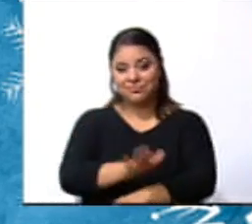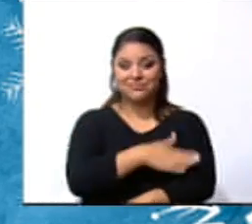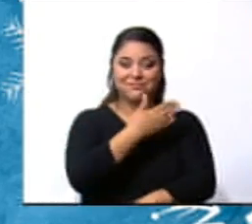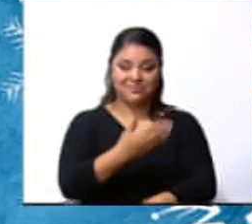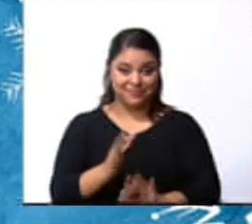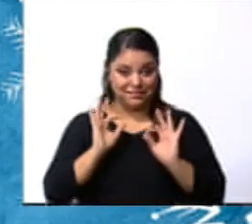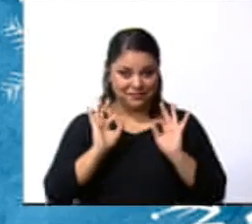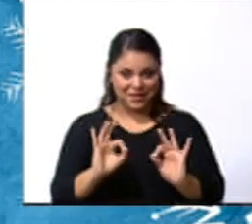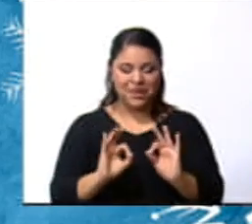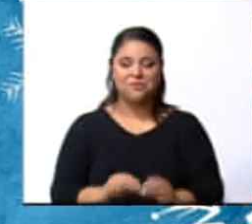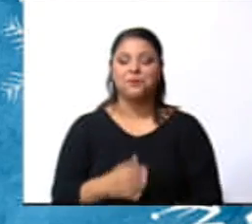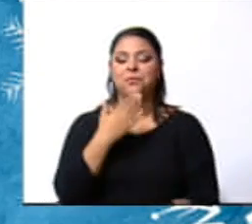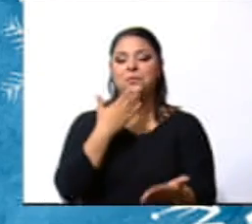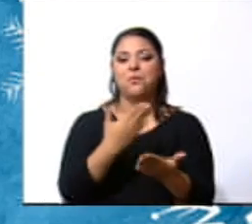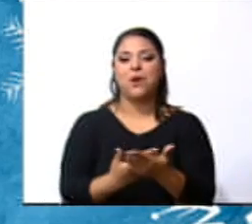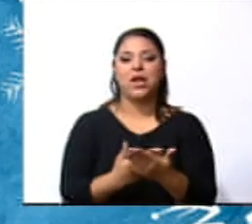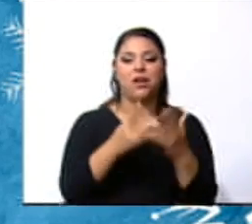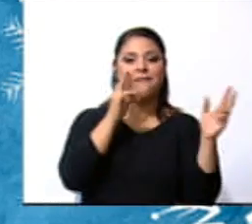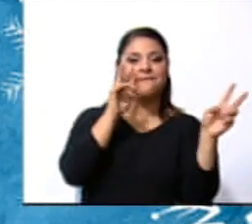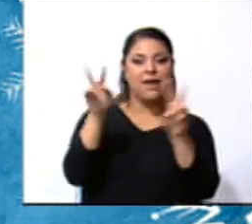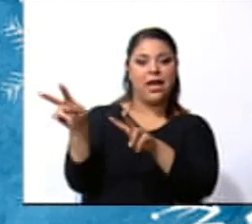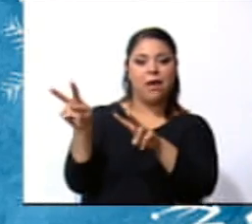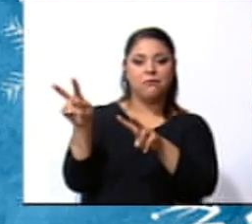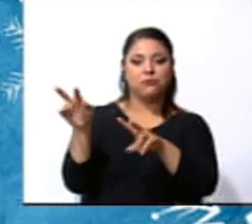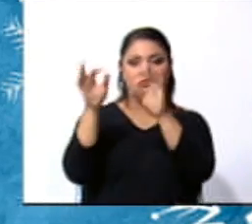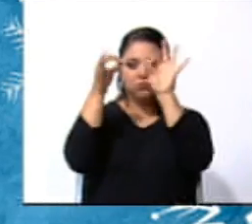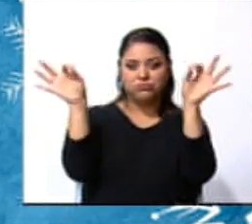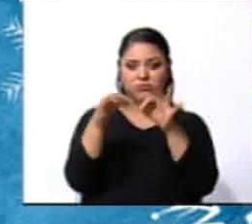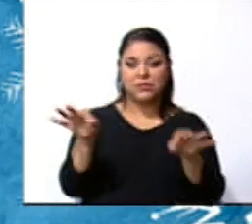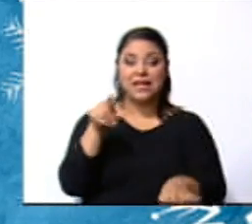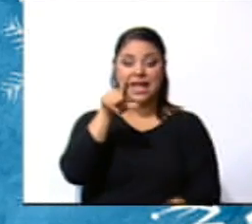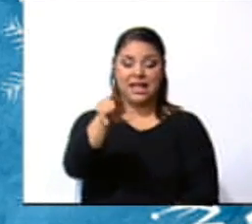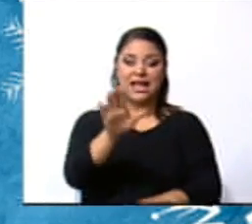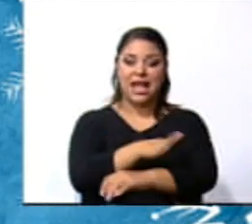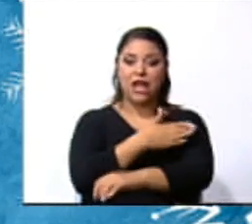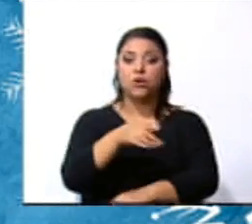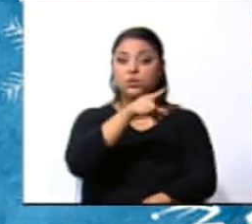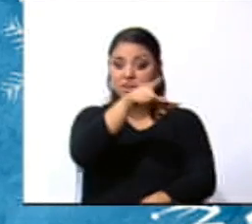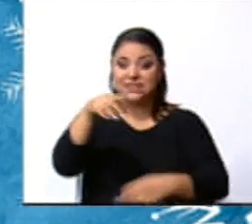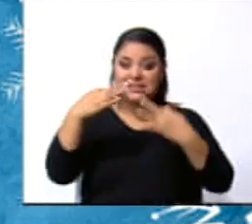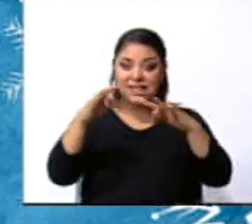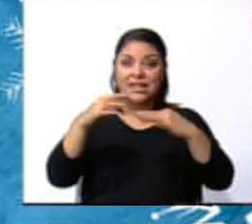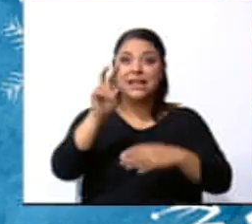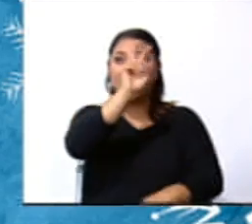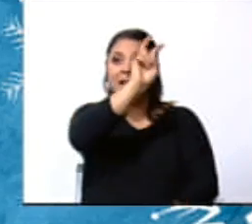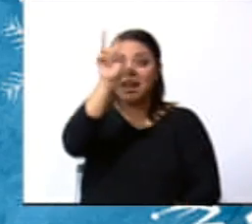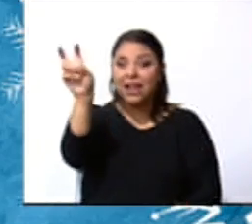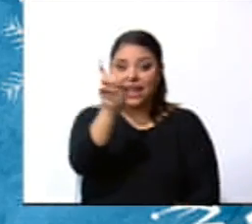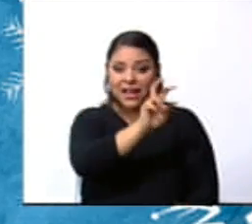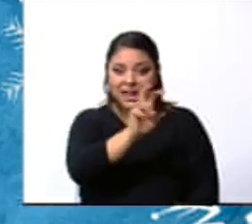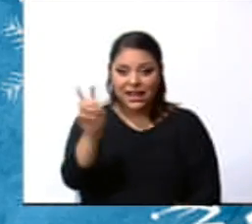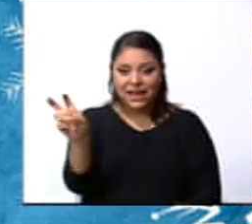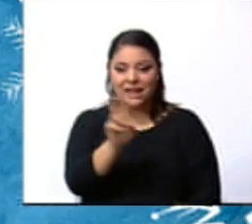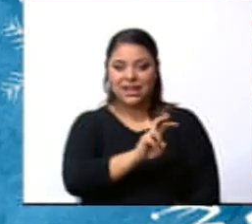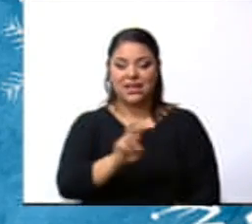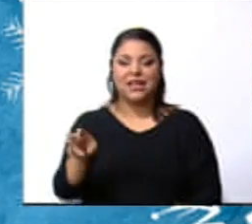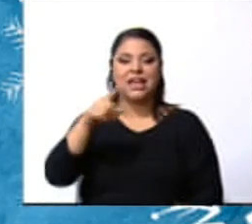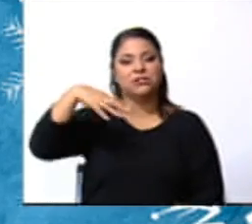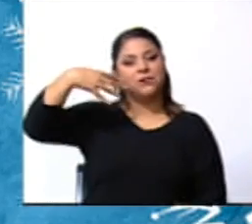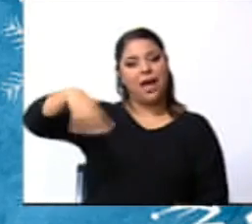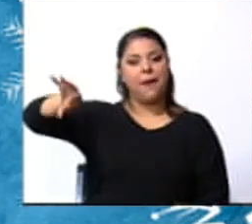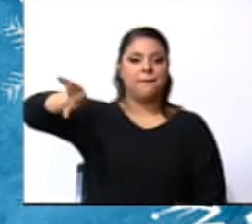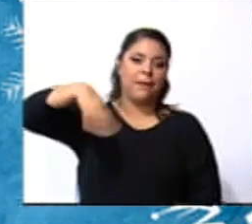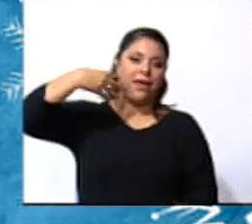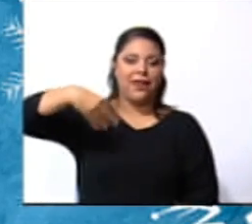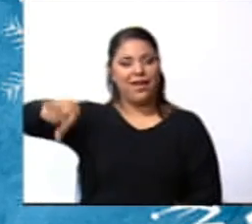Good. So, let's have this song and let's try to read the lyrics, okay? It's called Jingle Bells.